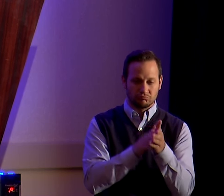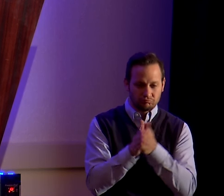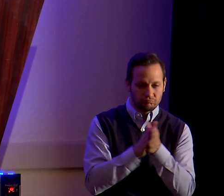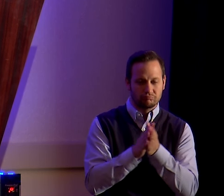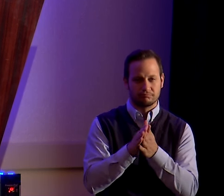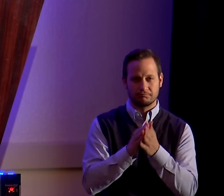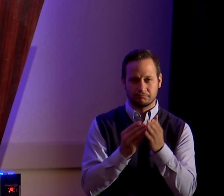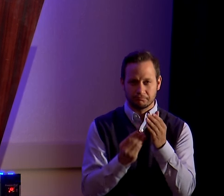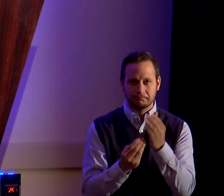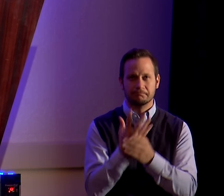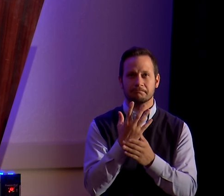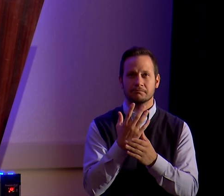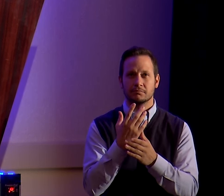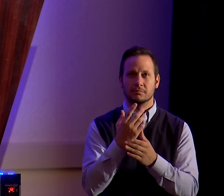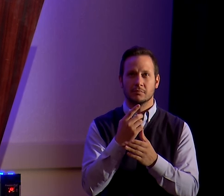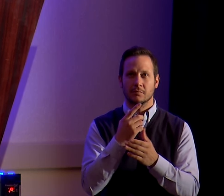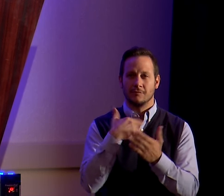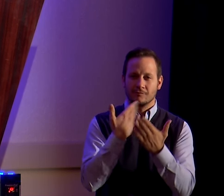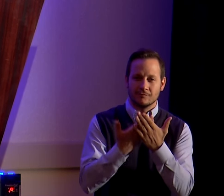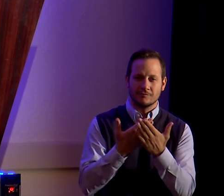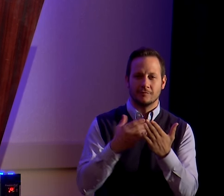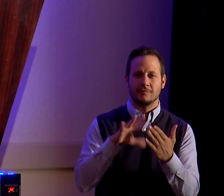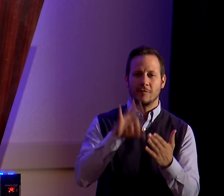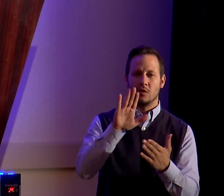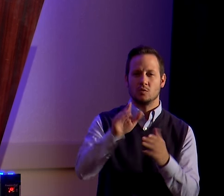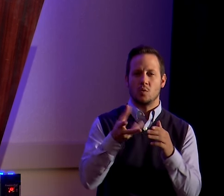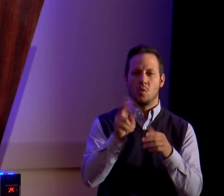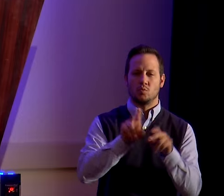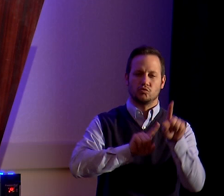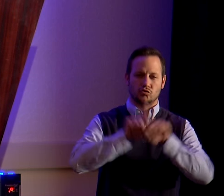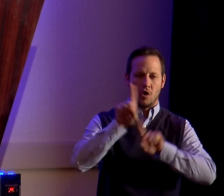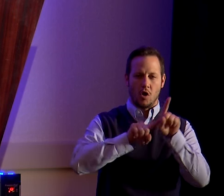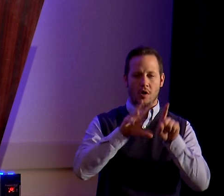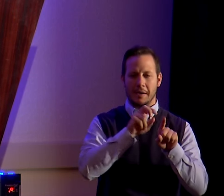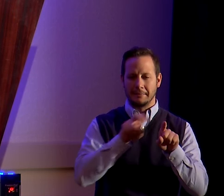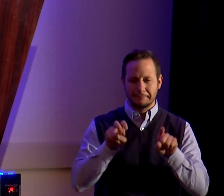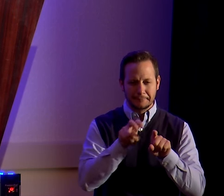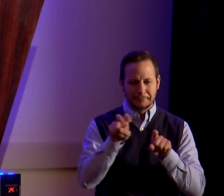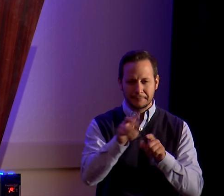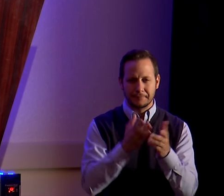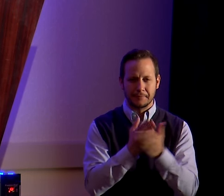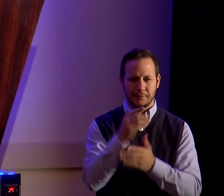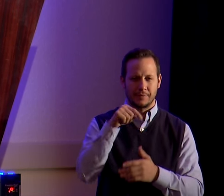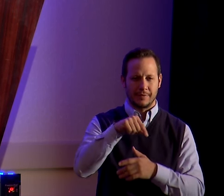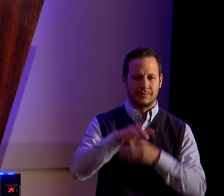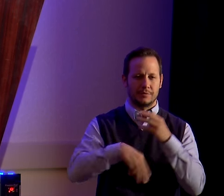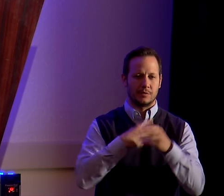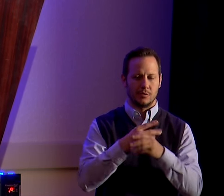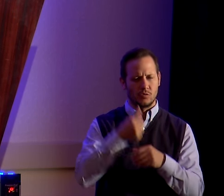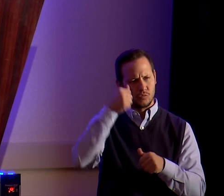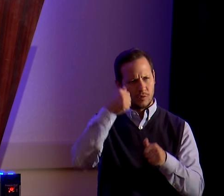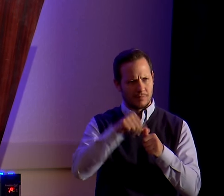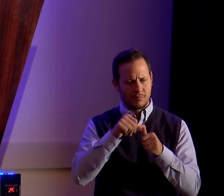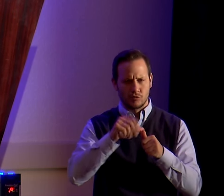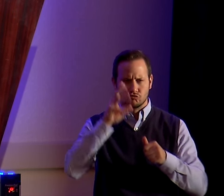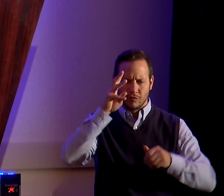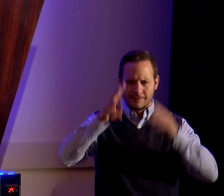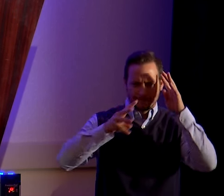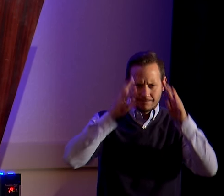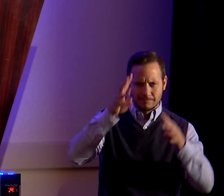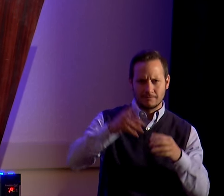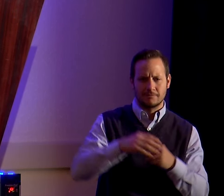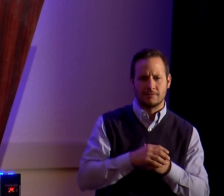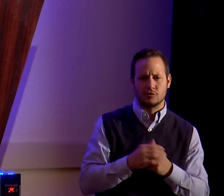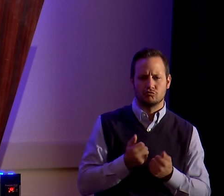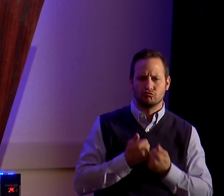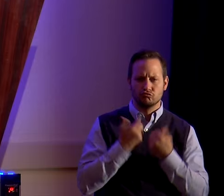star and navigate your own way around this universe, remember to be creative. Honor your urge to express